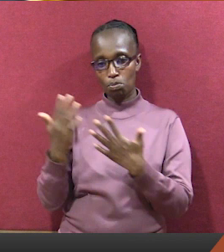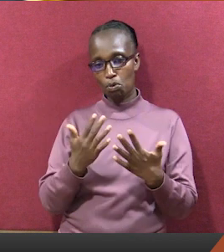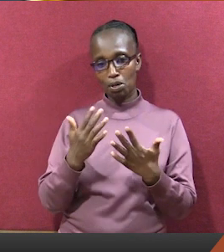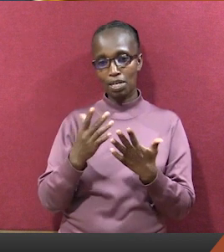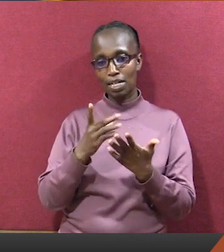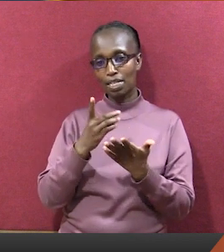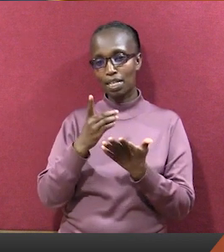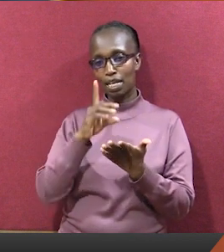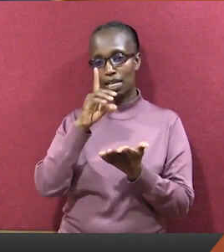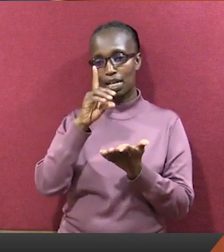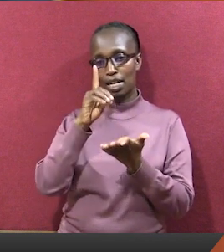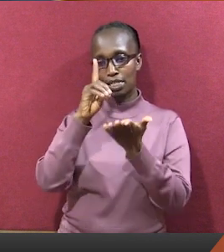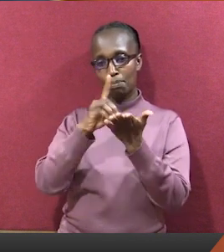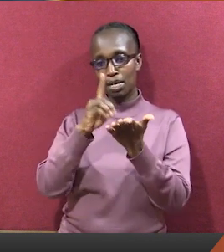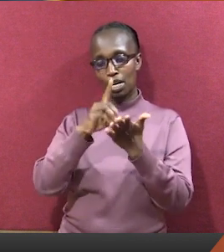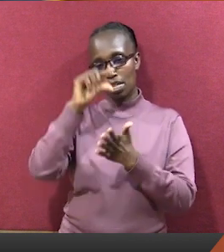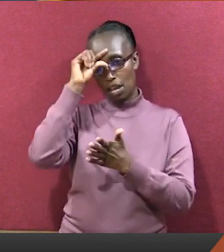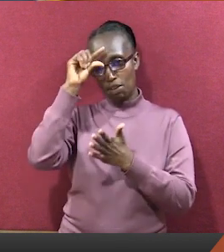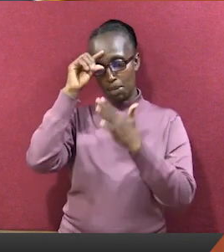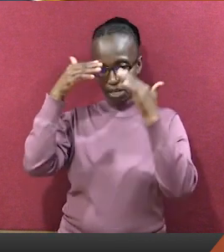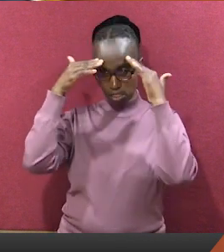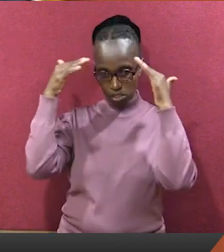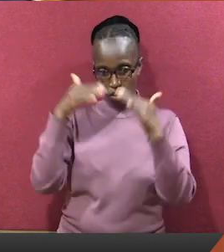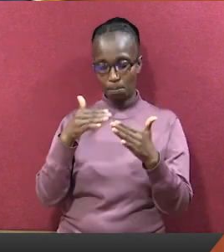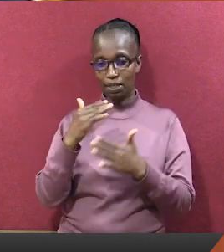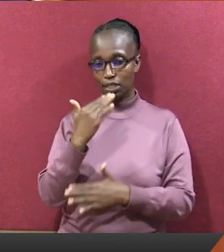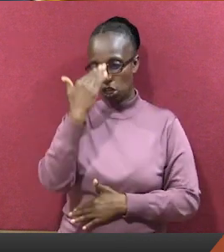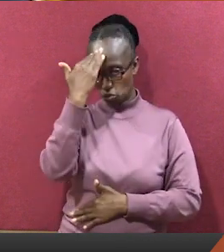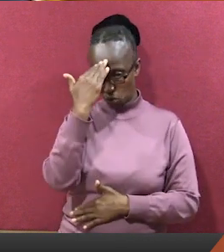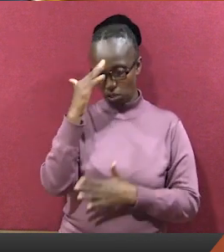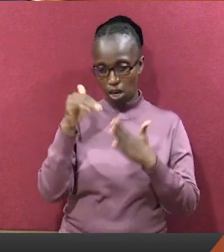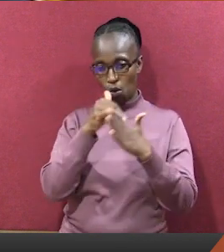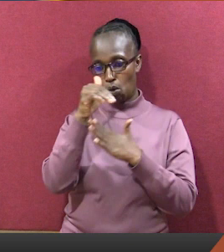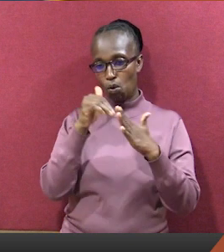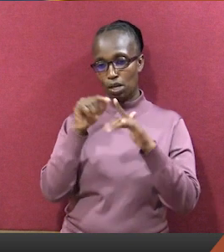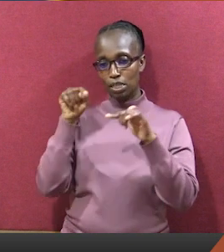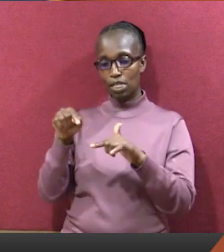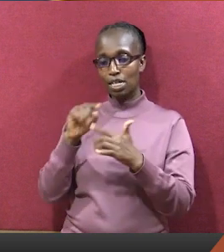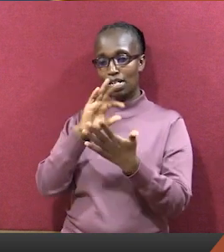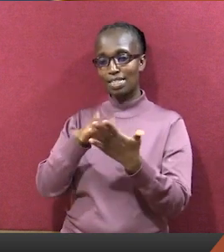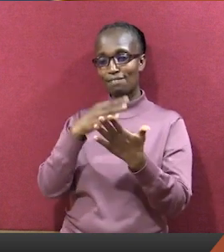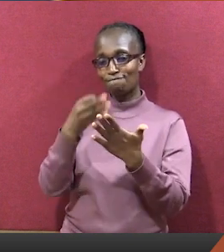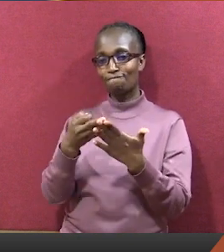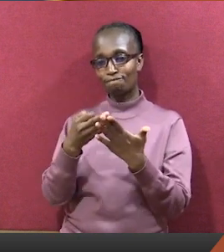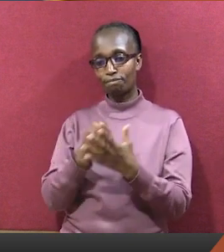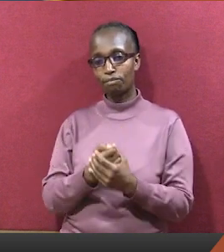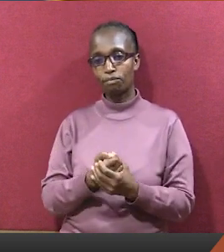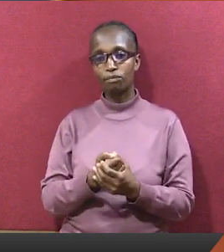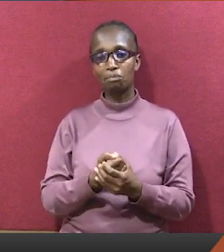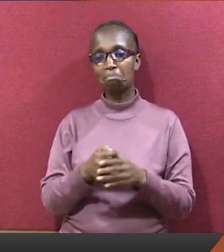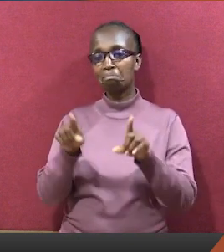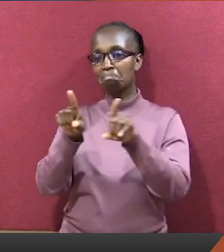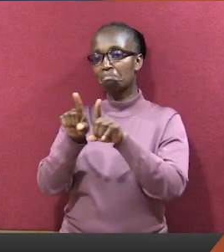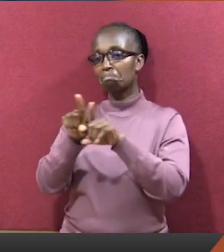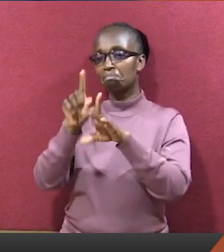accumulated debt service arrears, and the government is committed to honor all public debt obligations as they